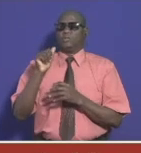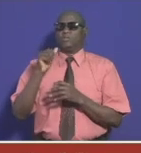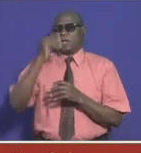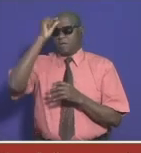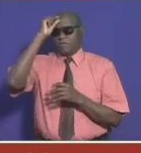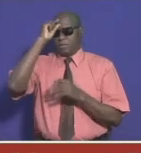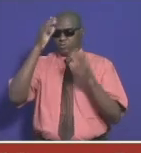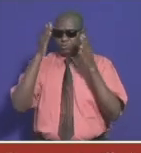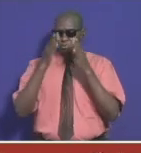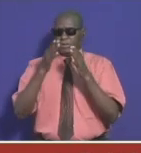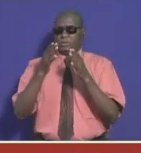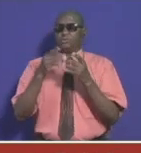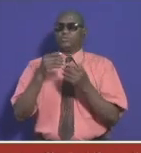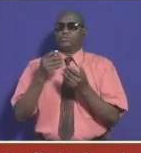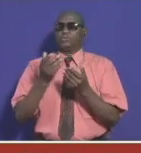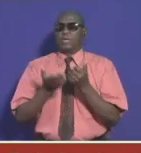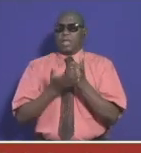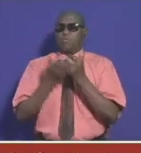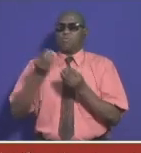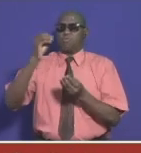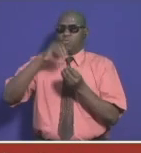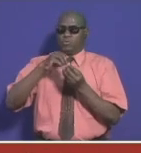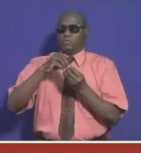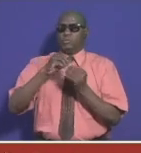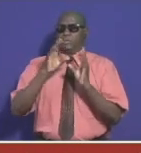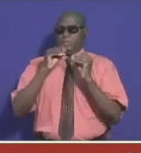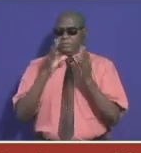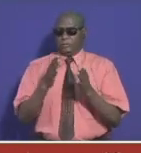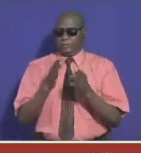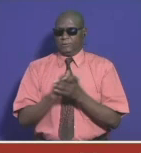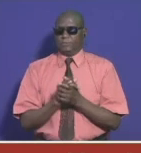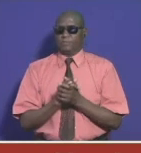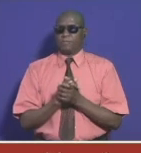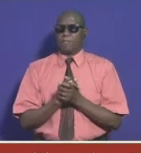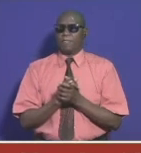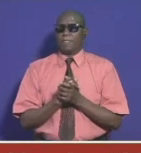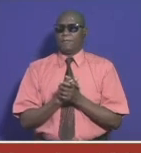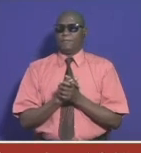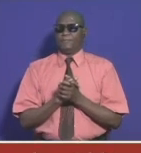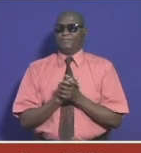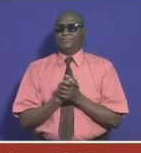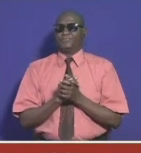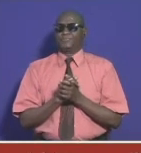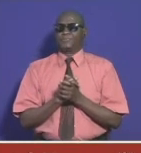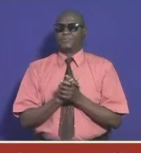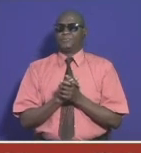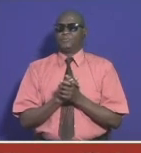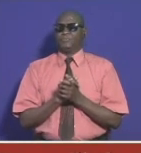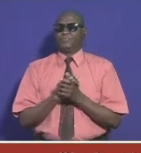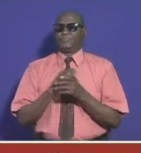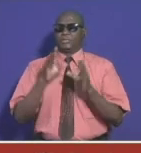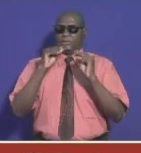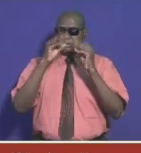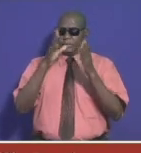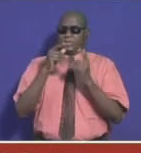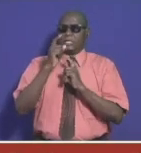education, noting that the quality of teaching is a critical factor impacting students. The theme of this year's World Teachers Day, the teachers we